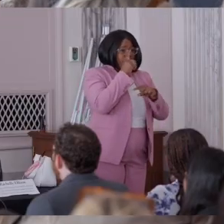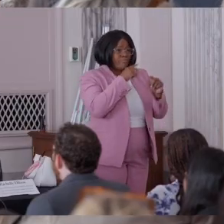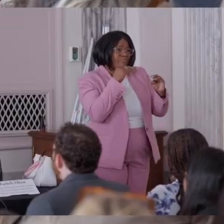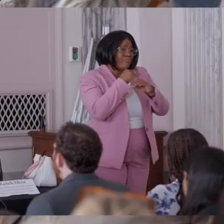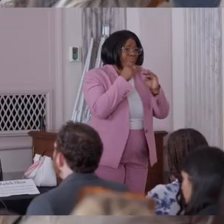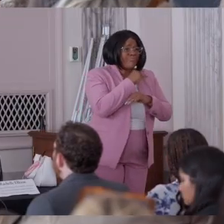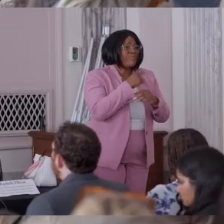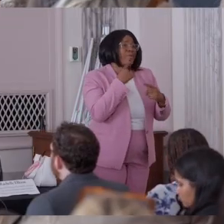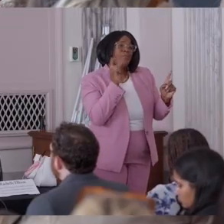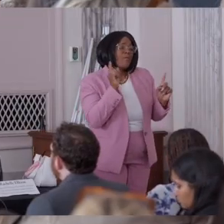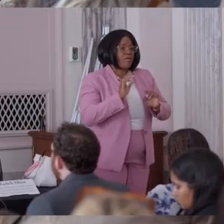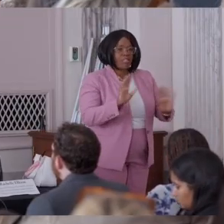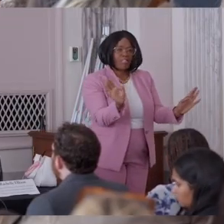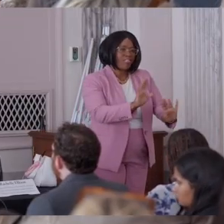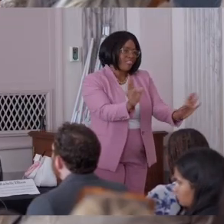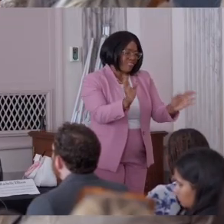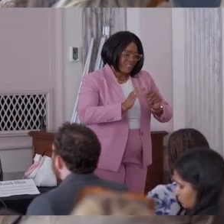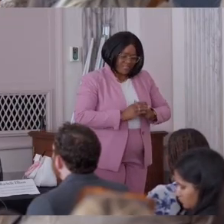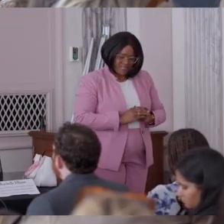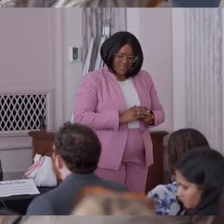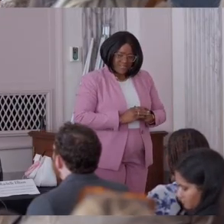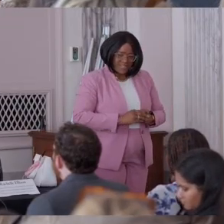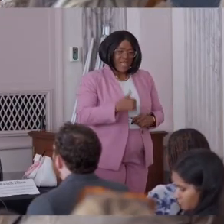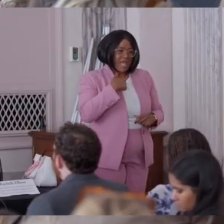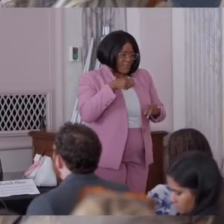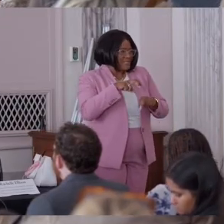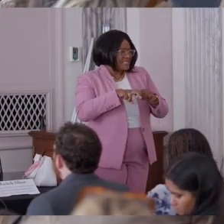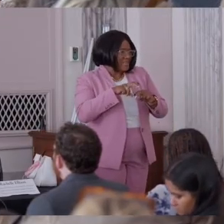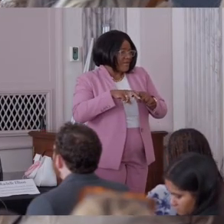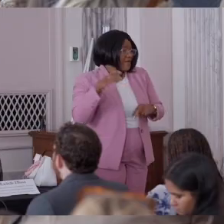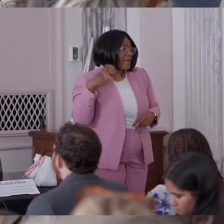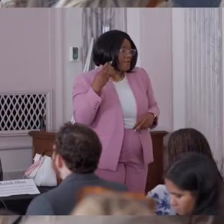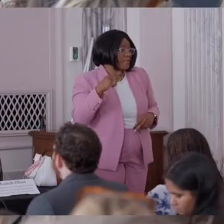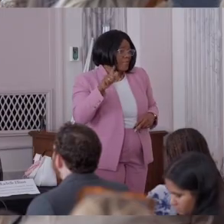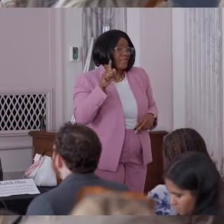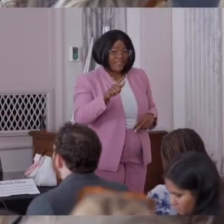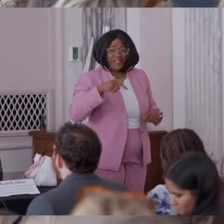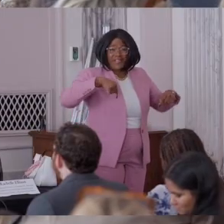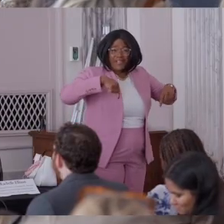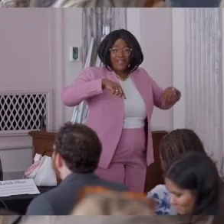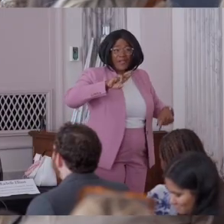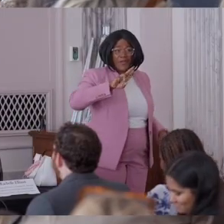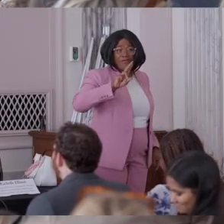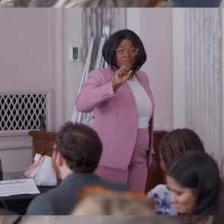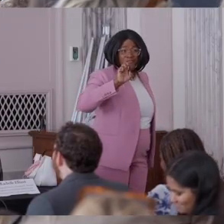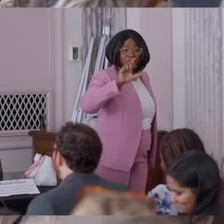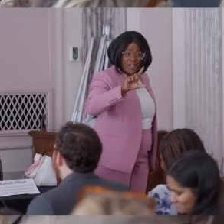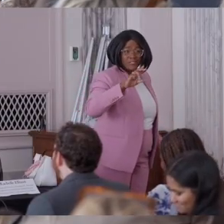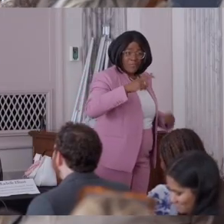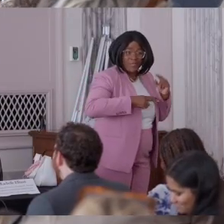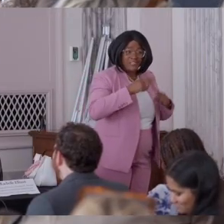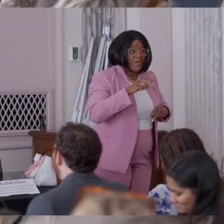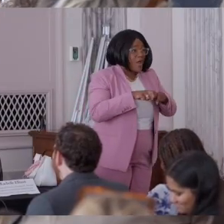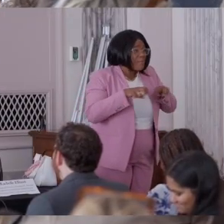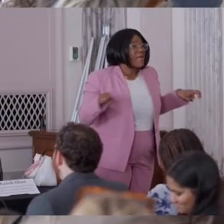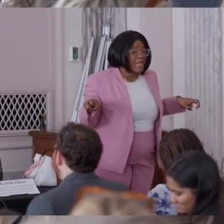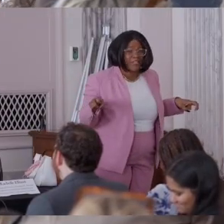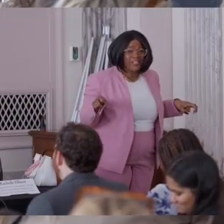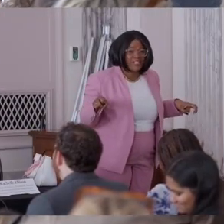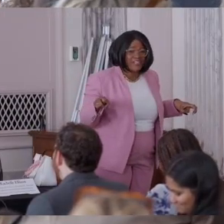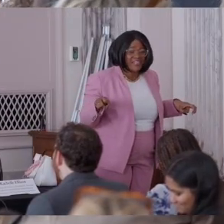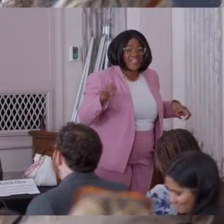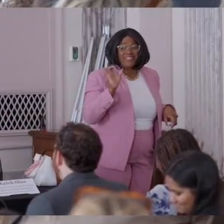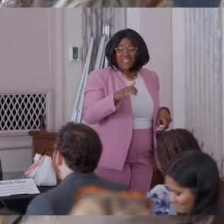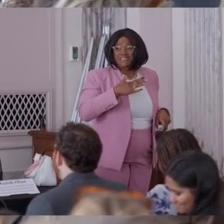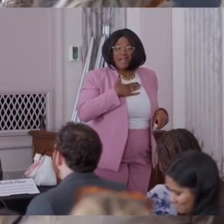work, shatter the thoughts that it doesn't work, because I'm sitting on Capitol Hill in the Russell Building on a panel today, okay? Mentally